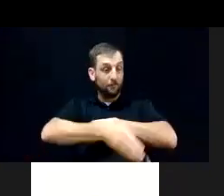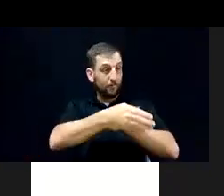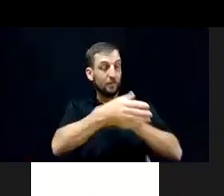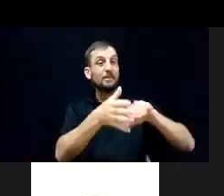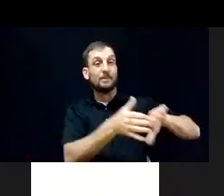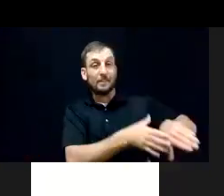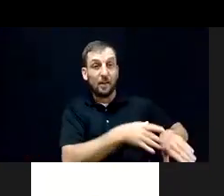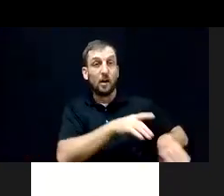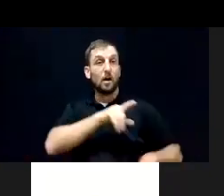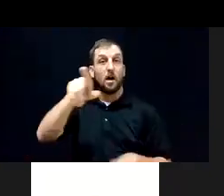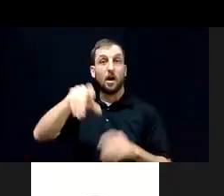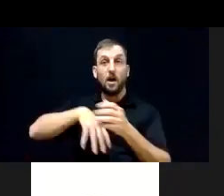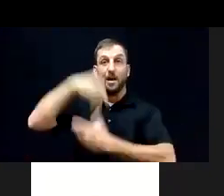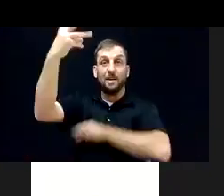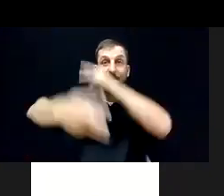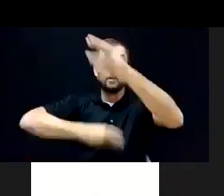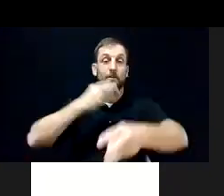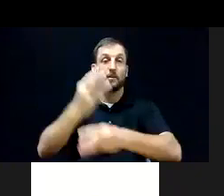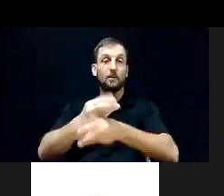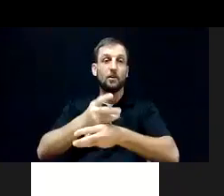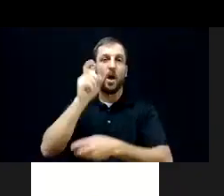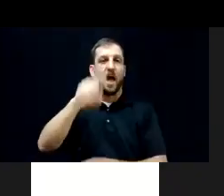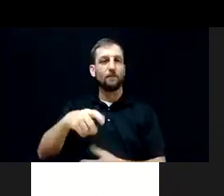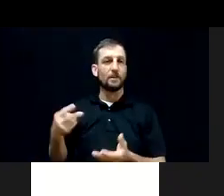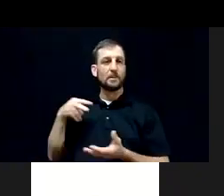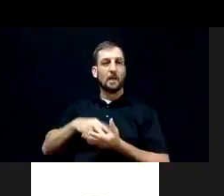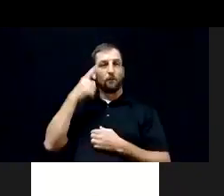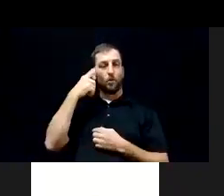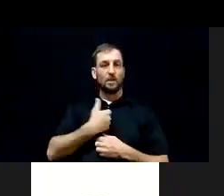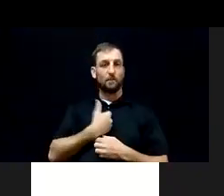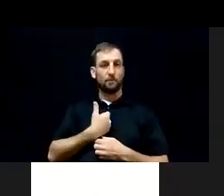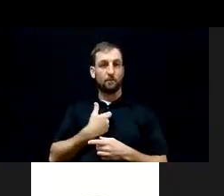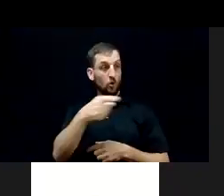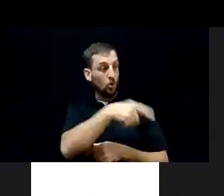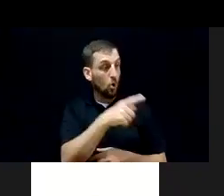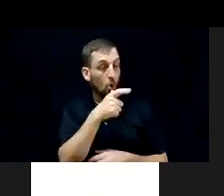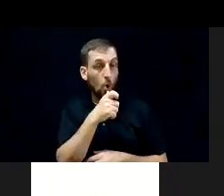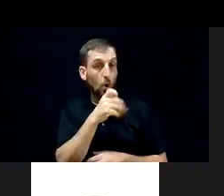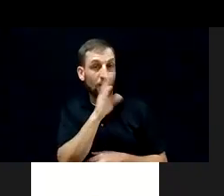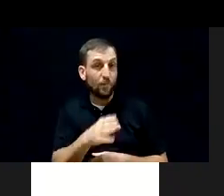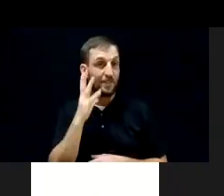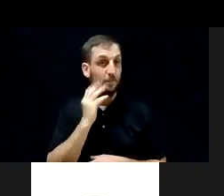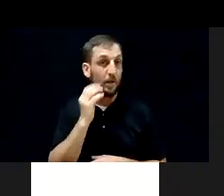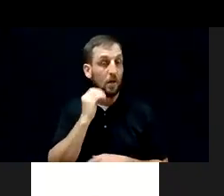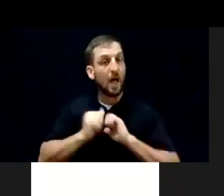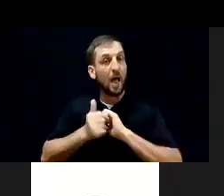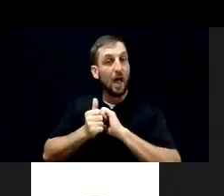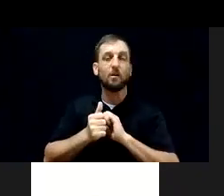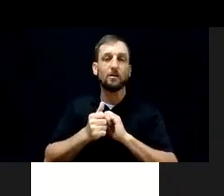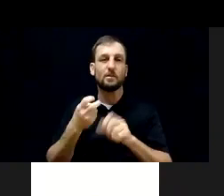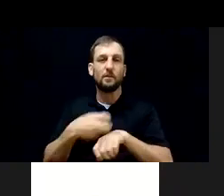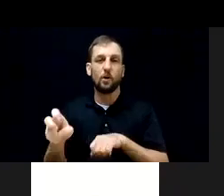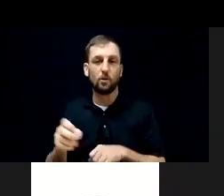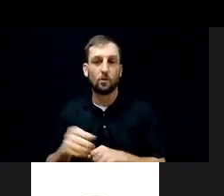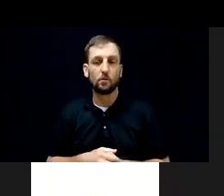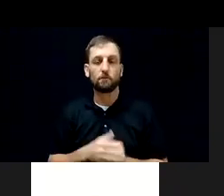yourself. And if you haven't had practice doing that, it can be difficult. So that said, another